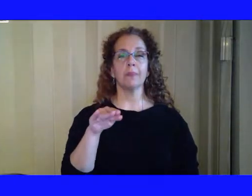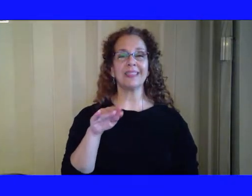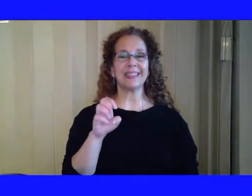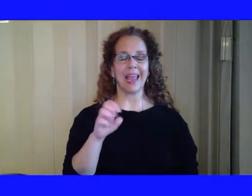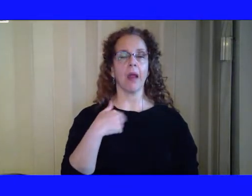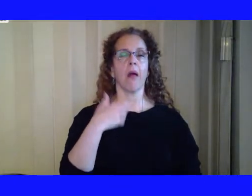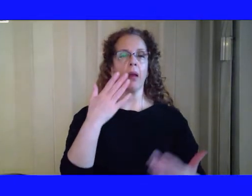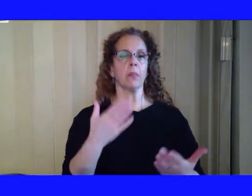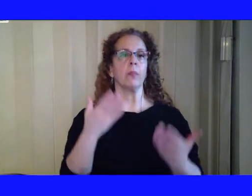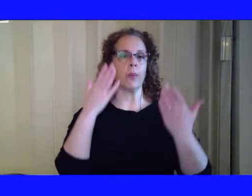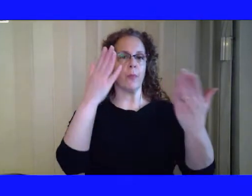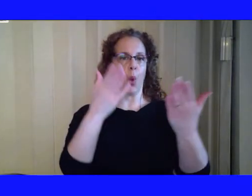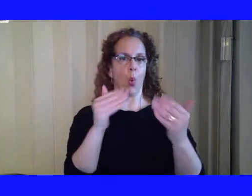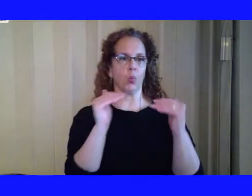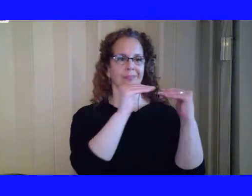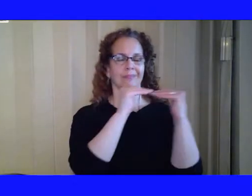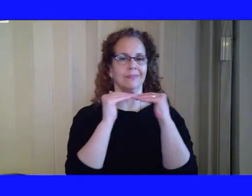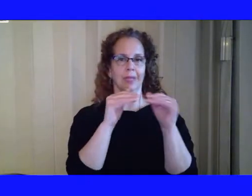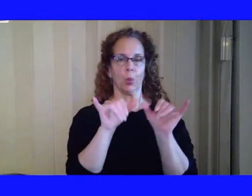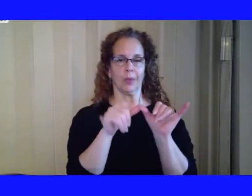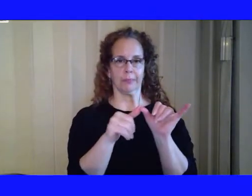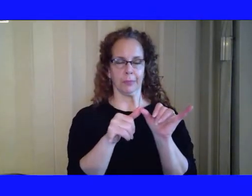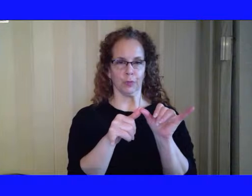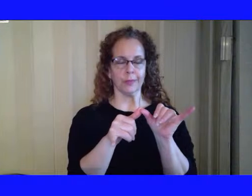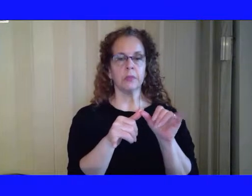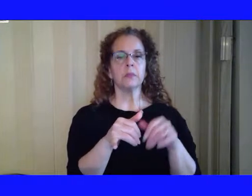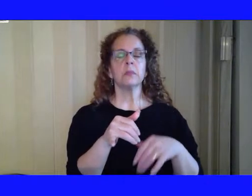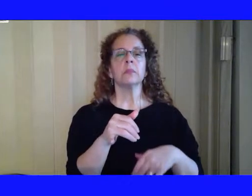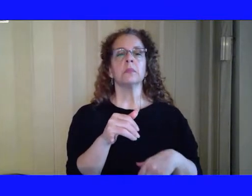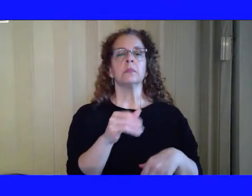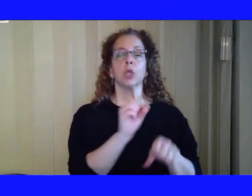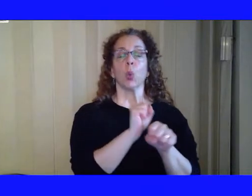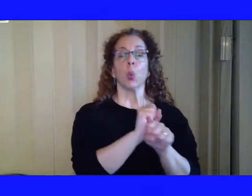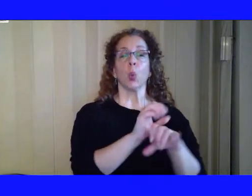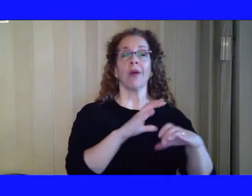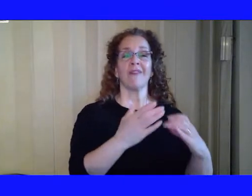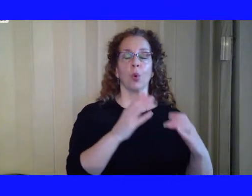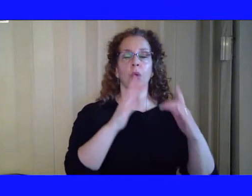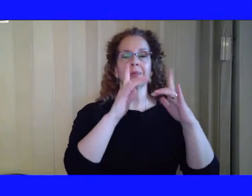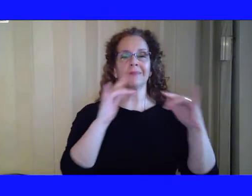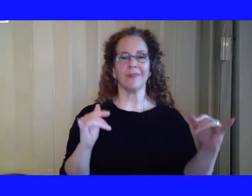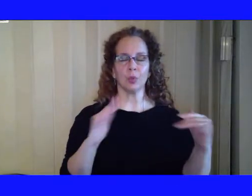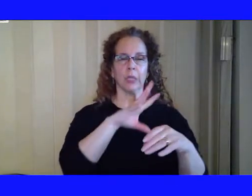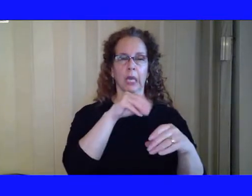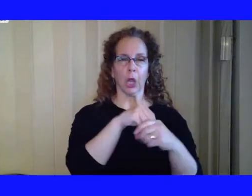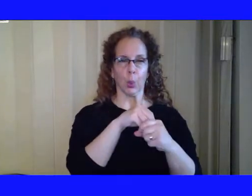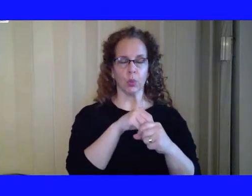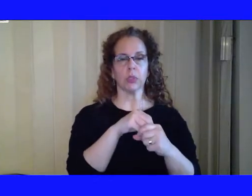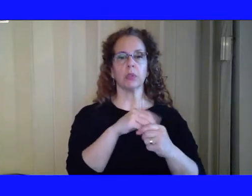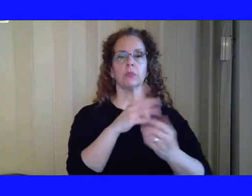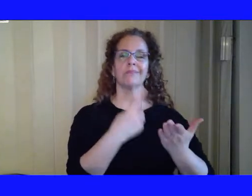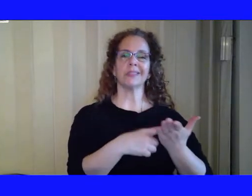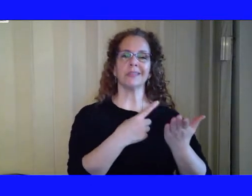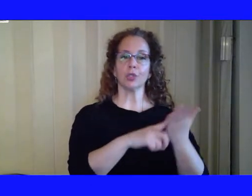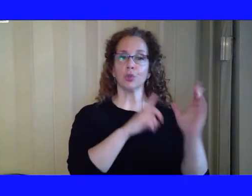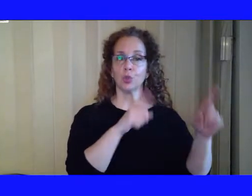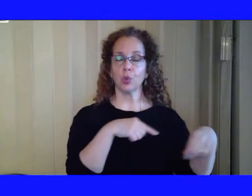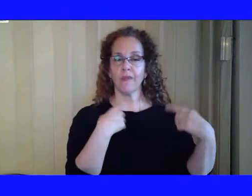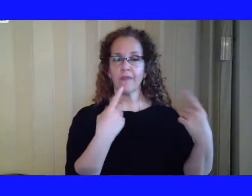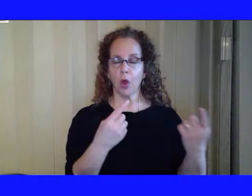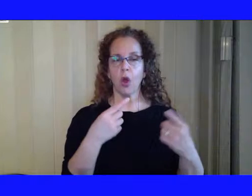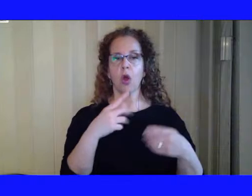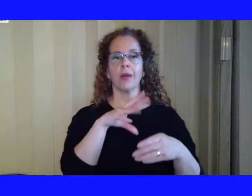improvement. So that metric is still to be determined. For equity of care, we are working on looking at the percent of